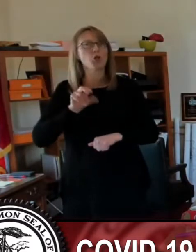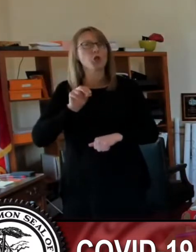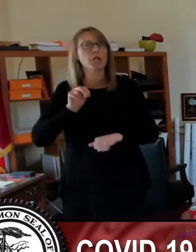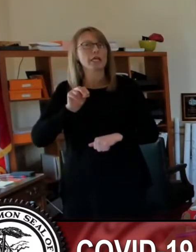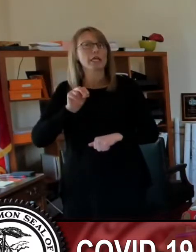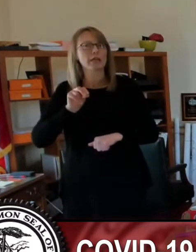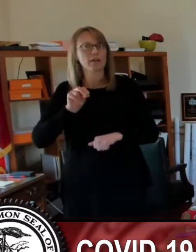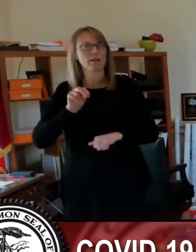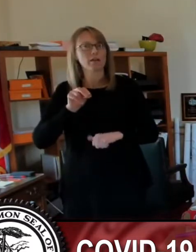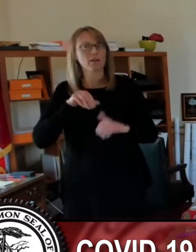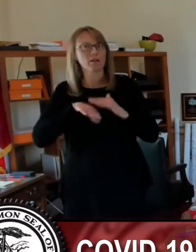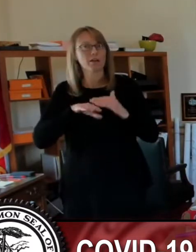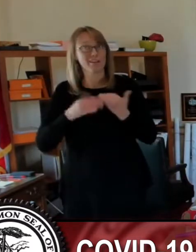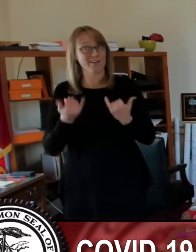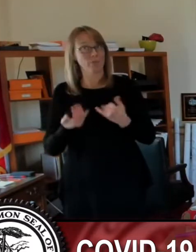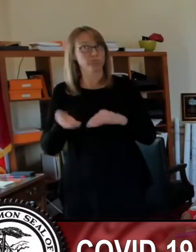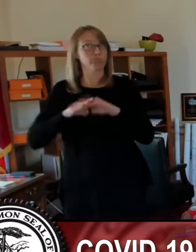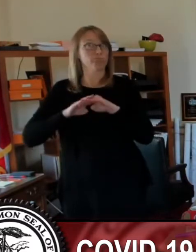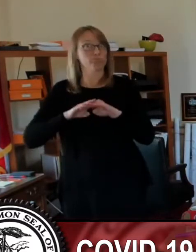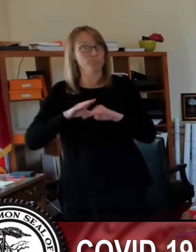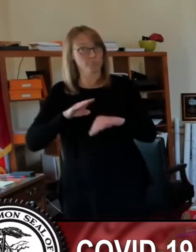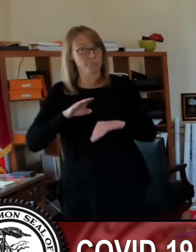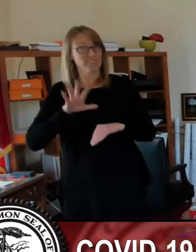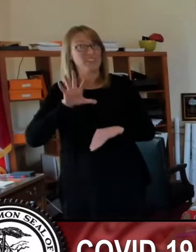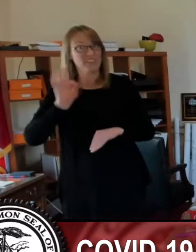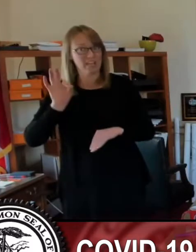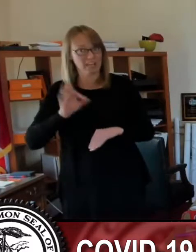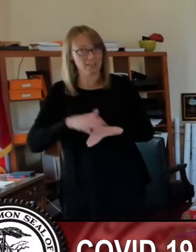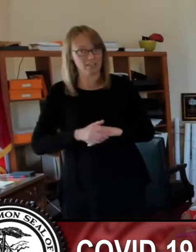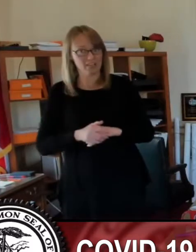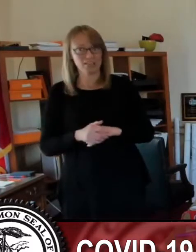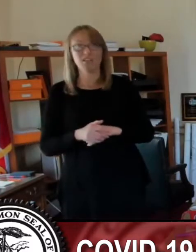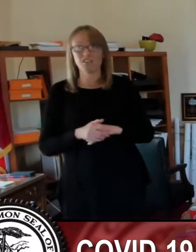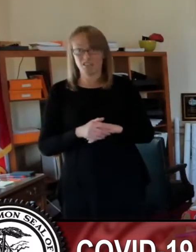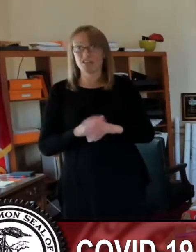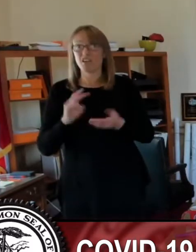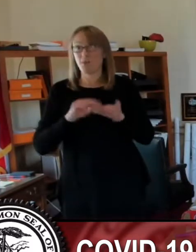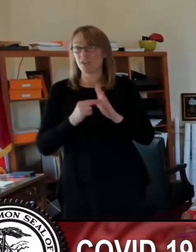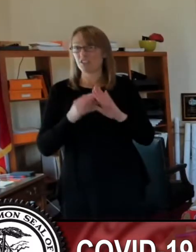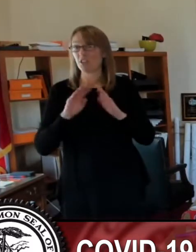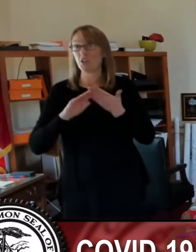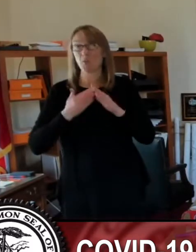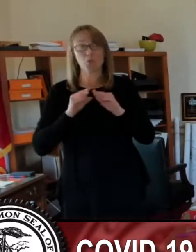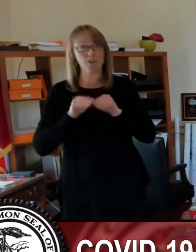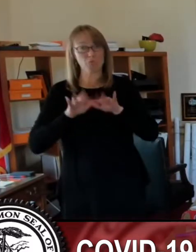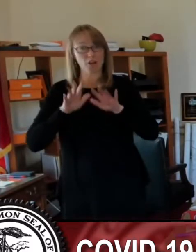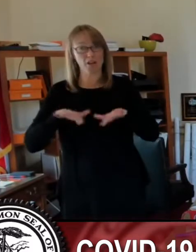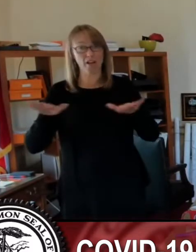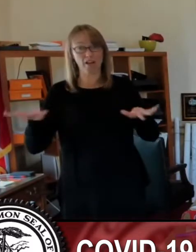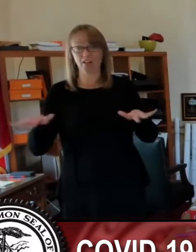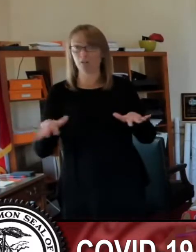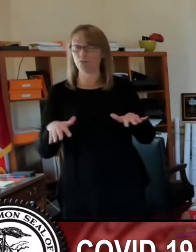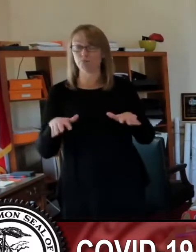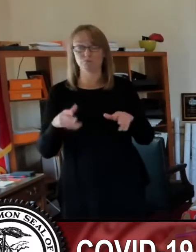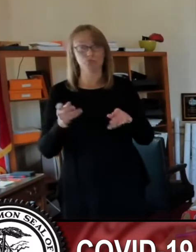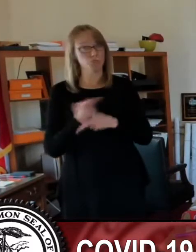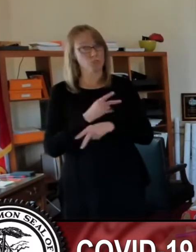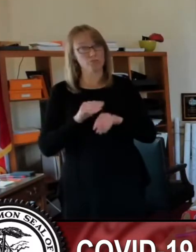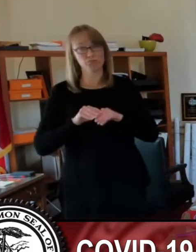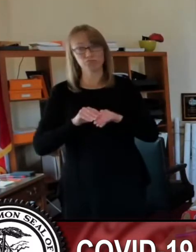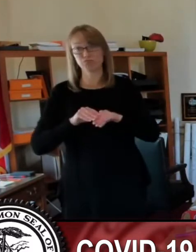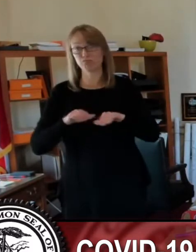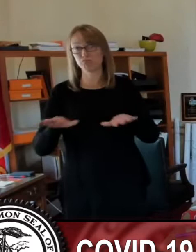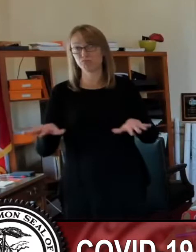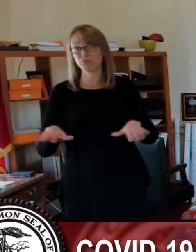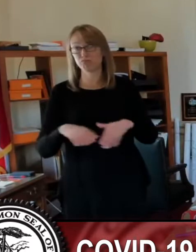So we are having a lot more community spread of COVID. What we know from the contact tracing is